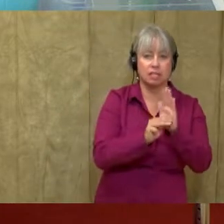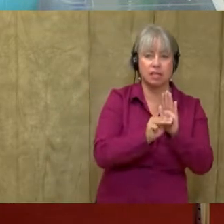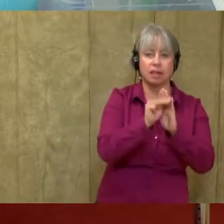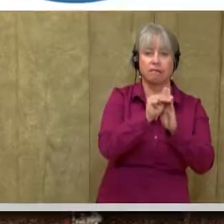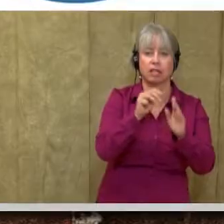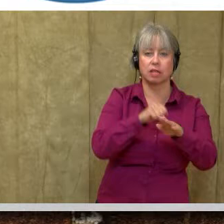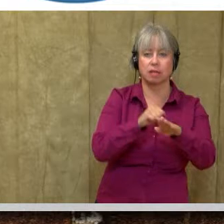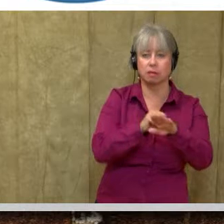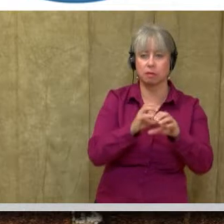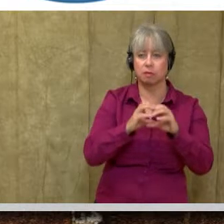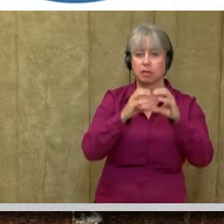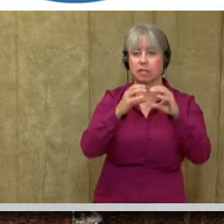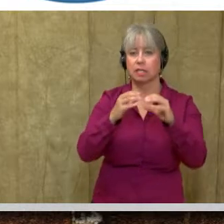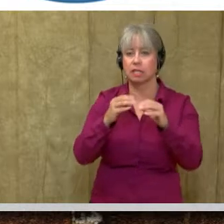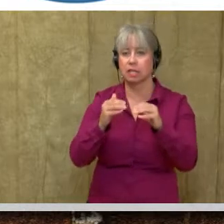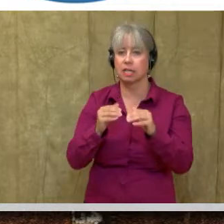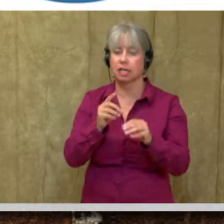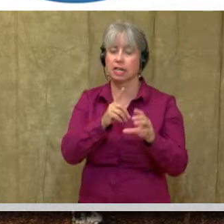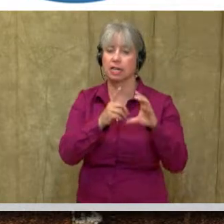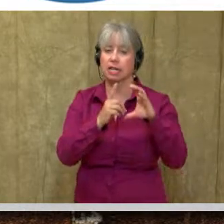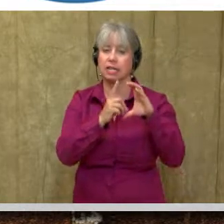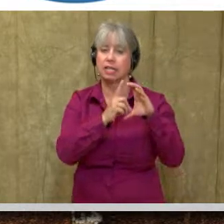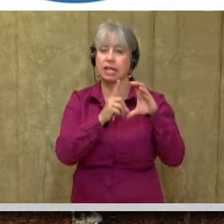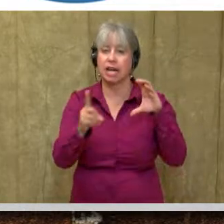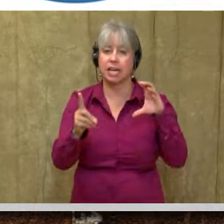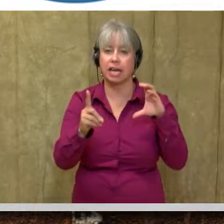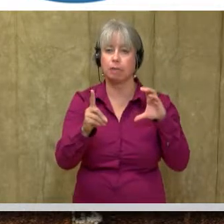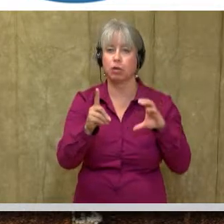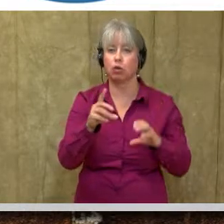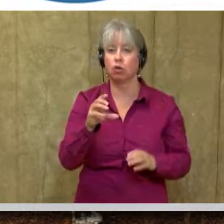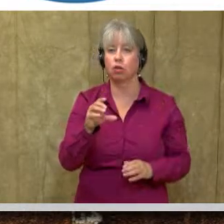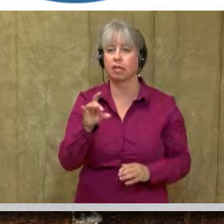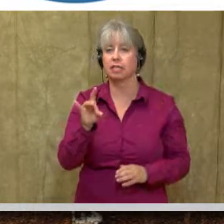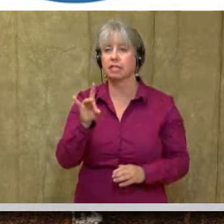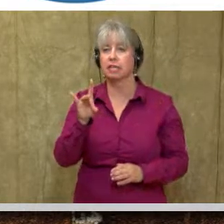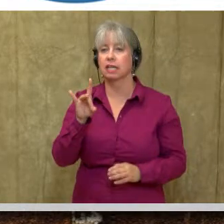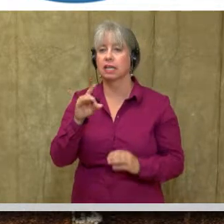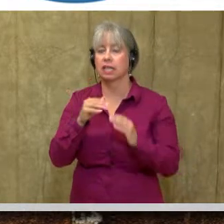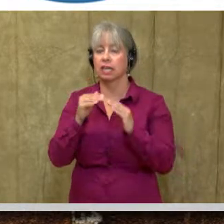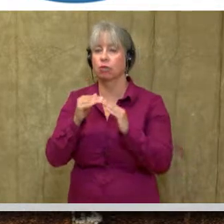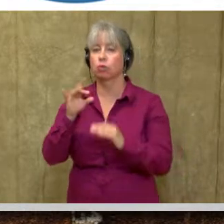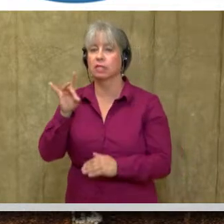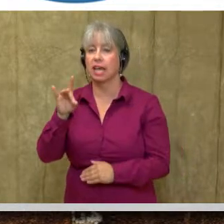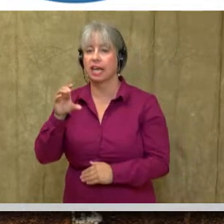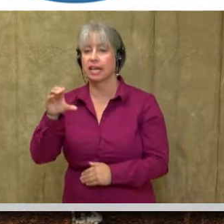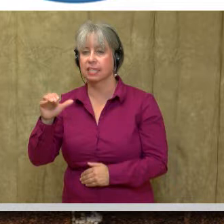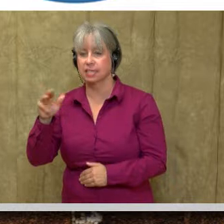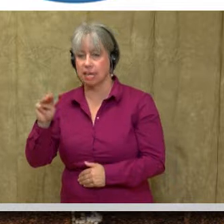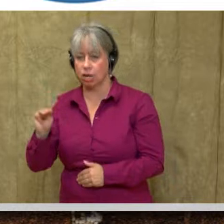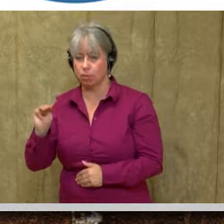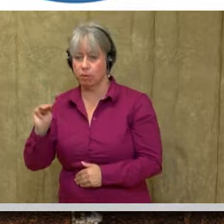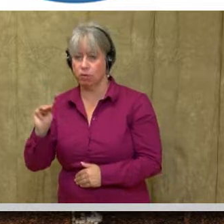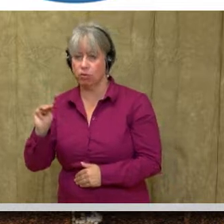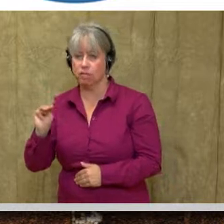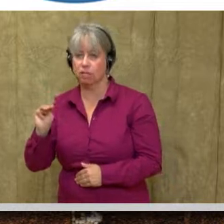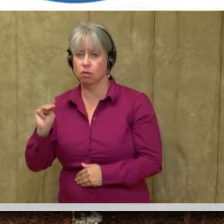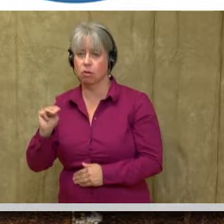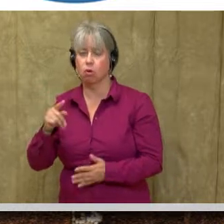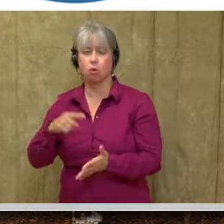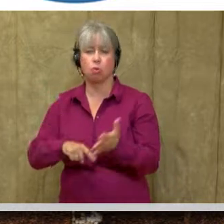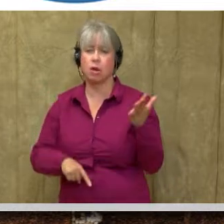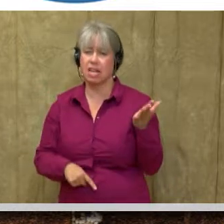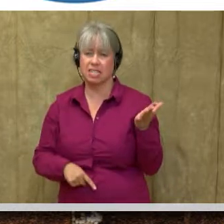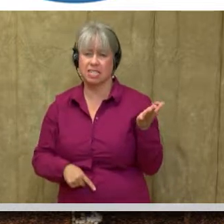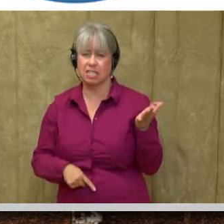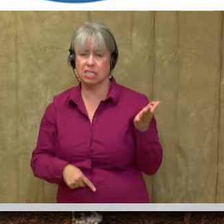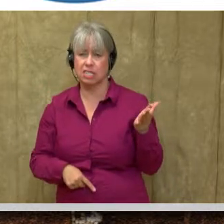nearest hundredth. We have a sphere here, and it's 8 centimeters. Okay? What is 8 centimeters? Is